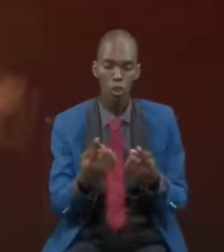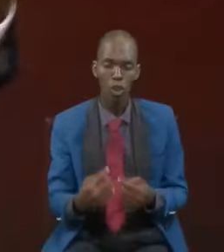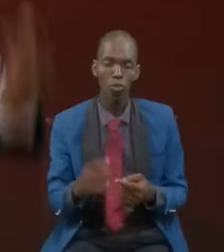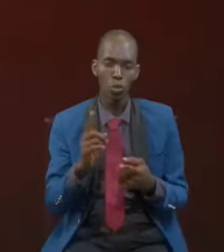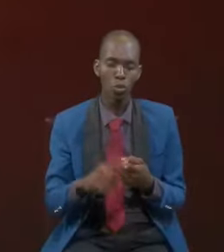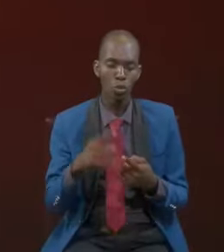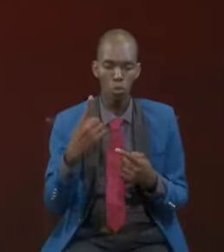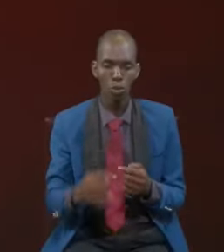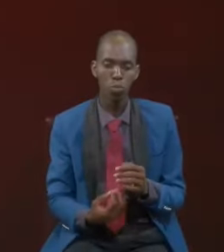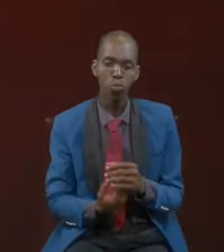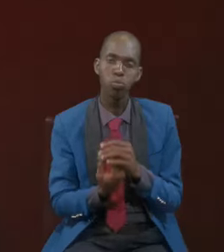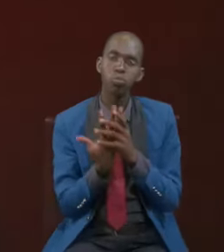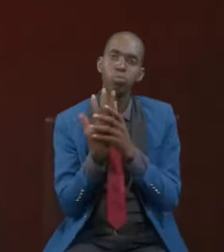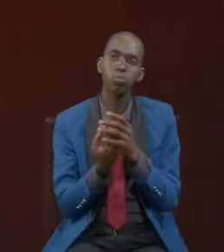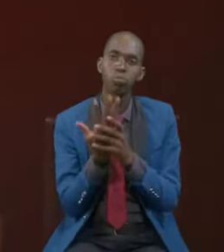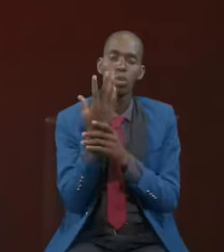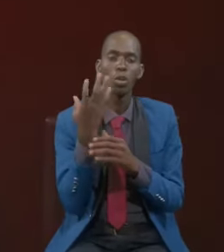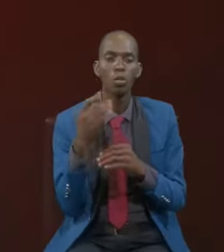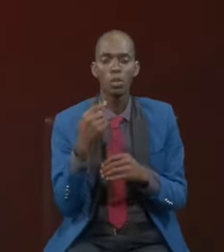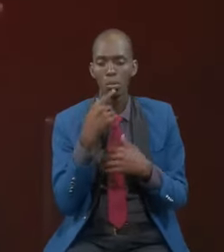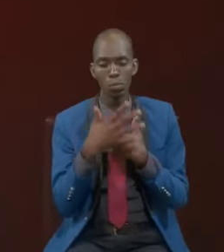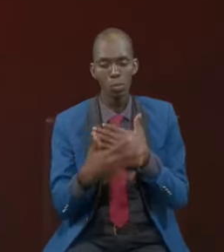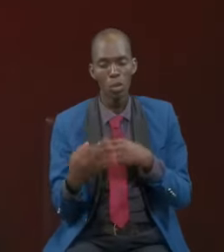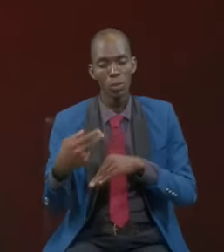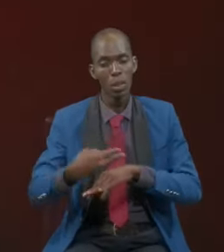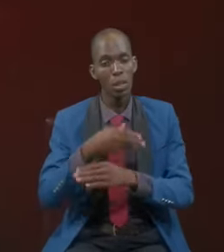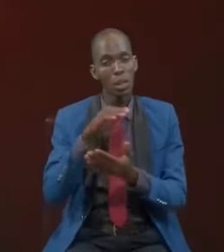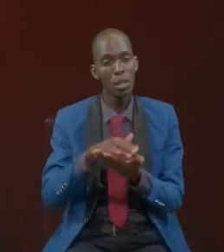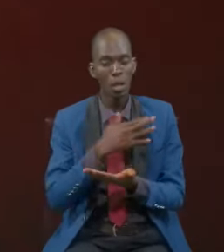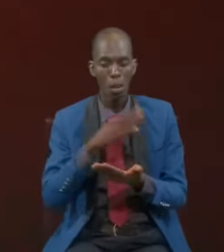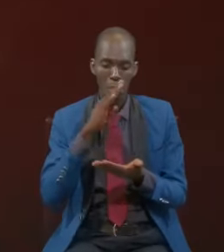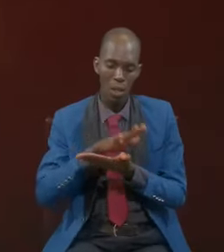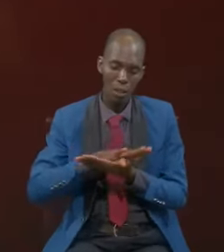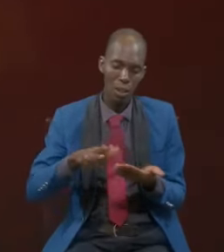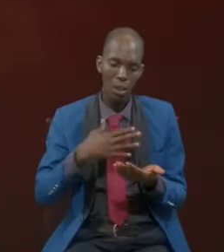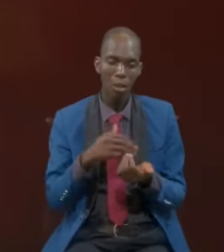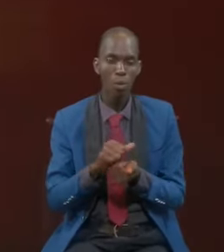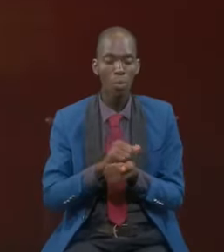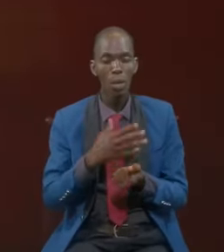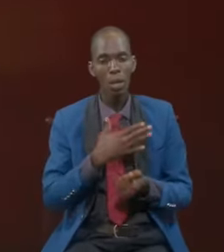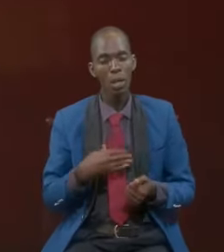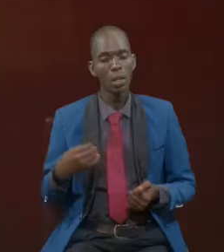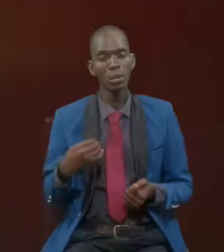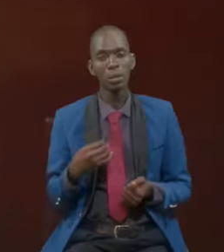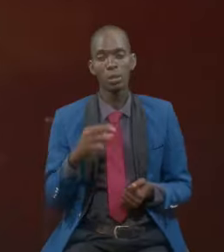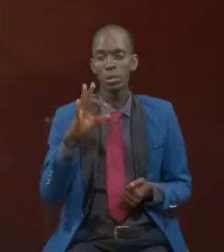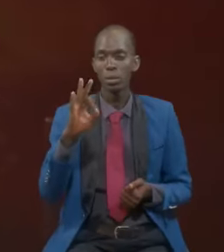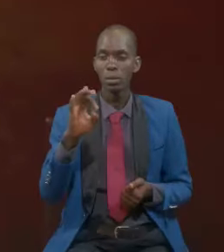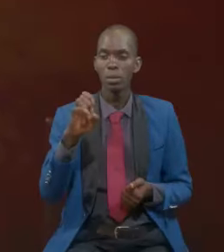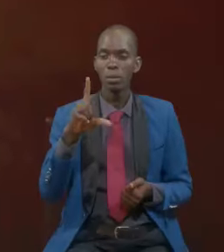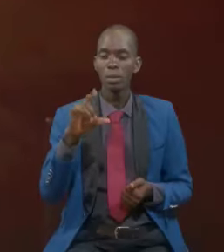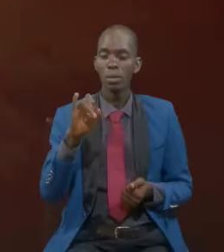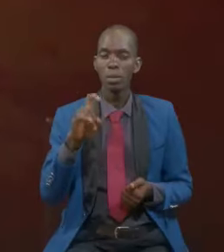the blood of the Lamb and be cleansed and be washed and be saved? It says, Felix said, he